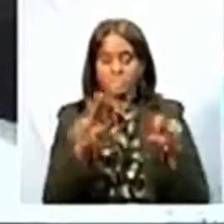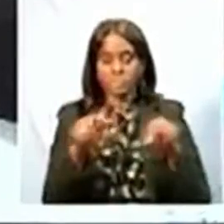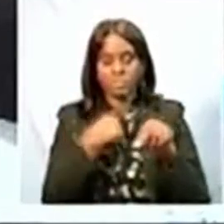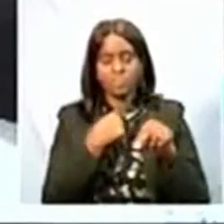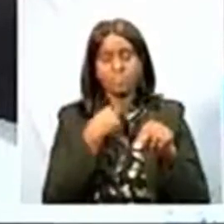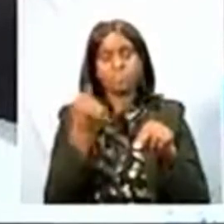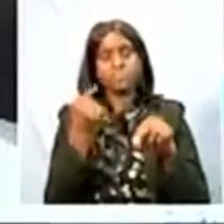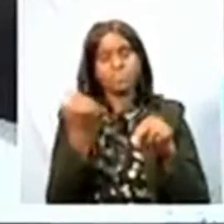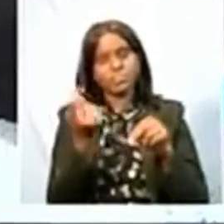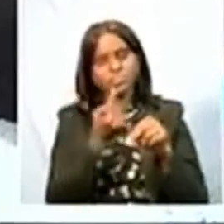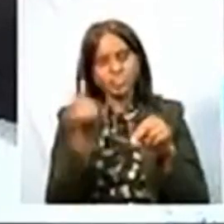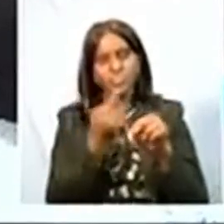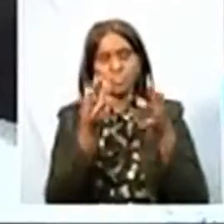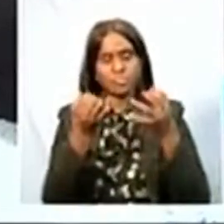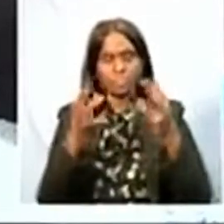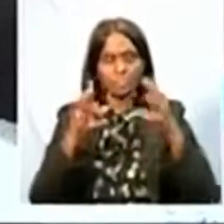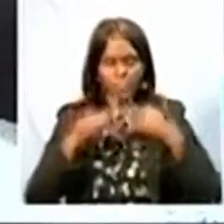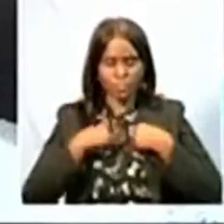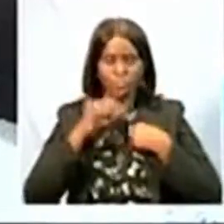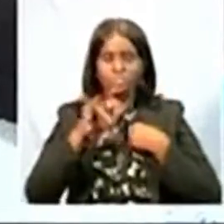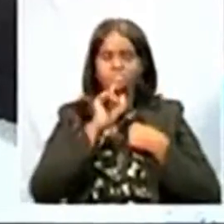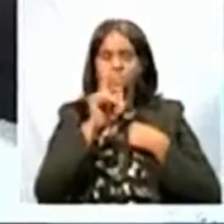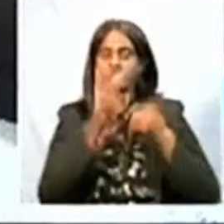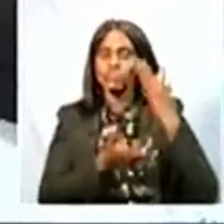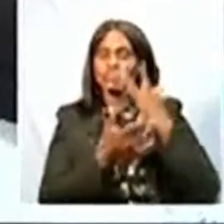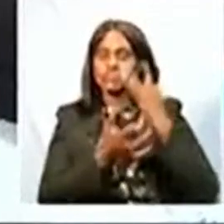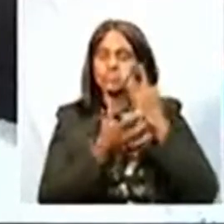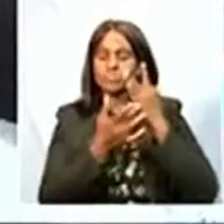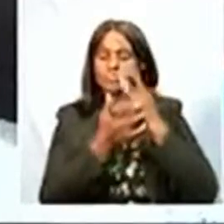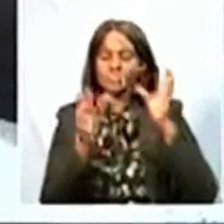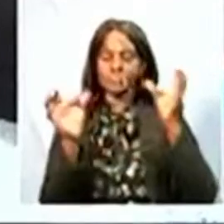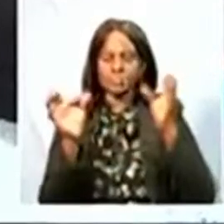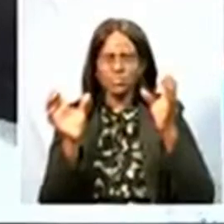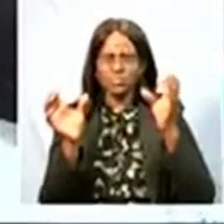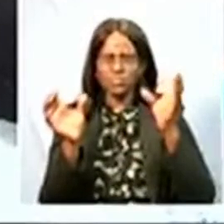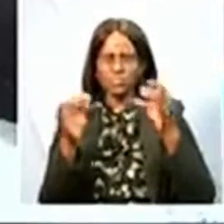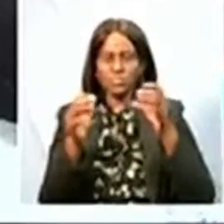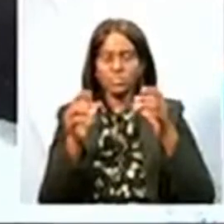must admit that a technical evaluation committee